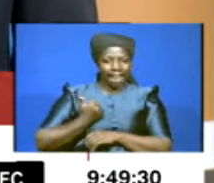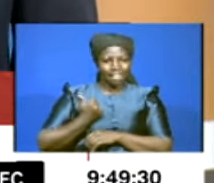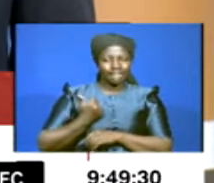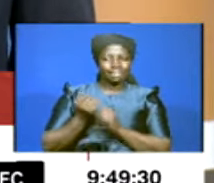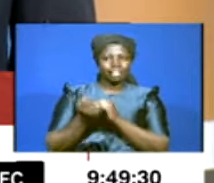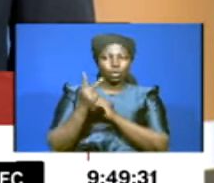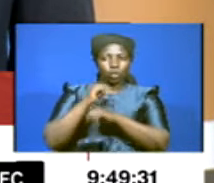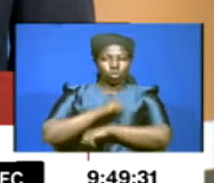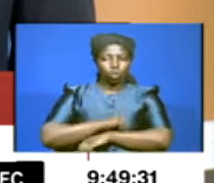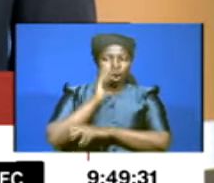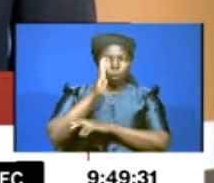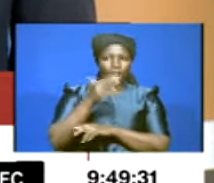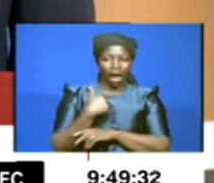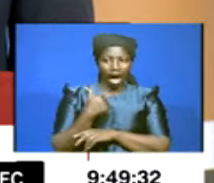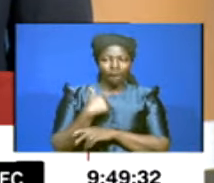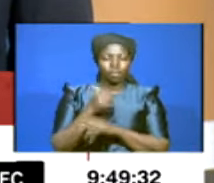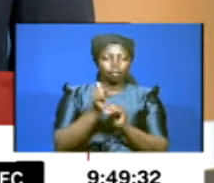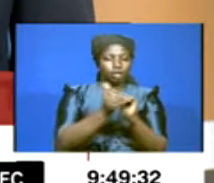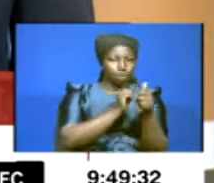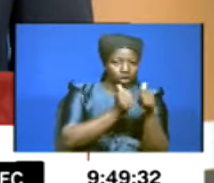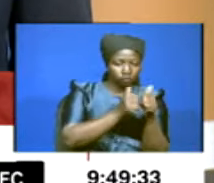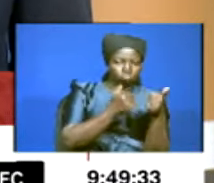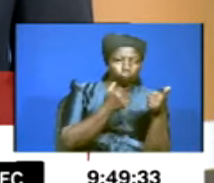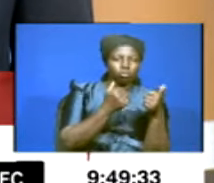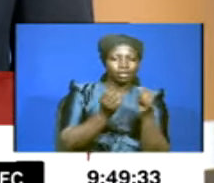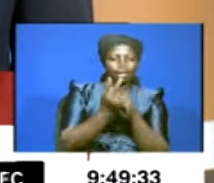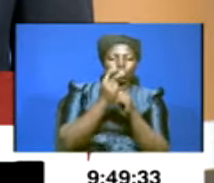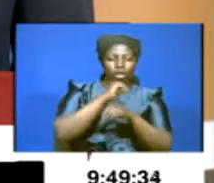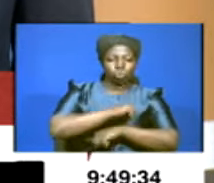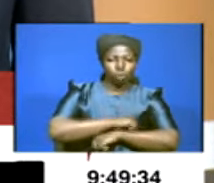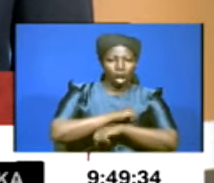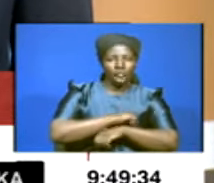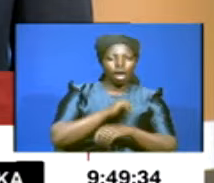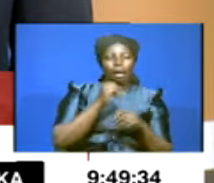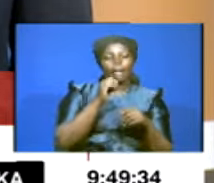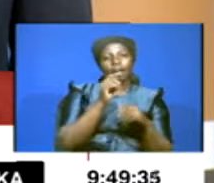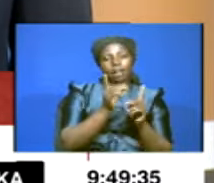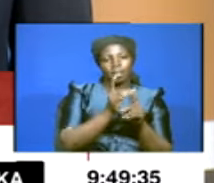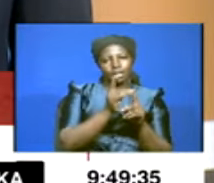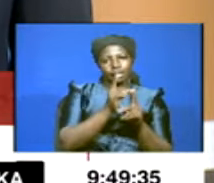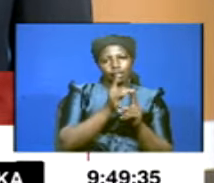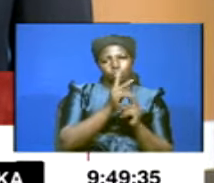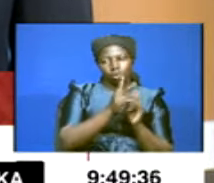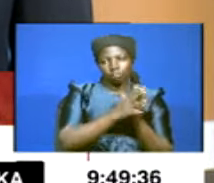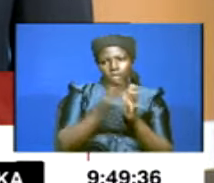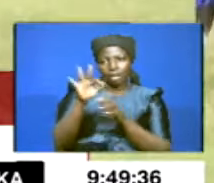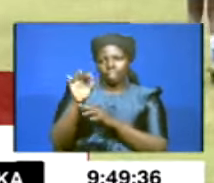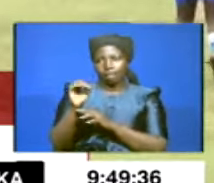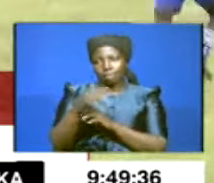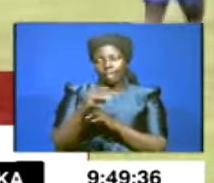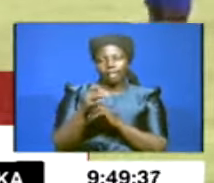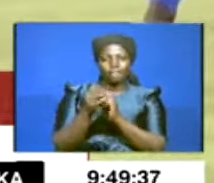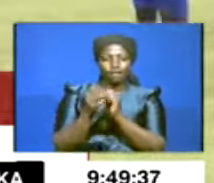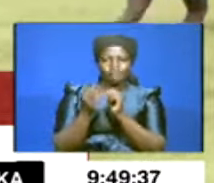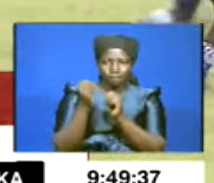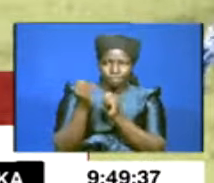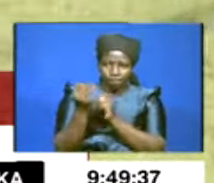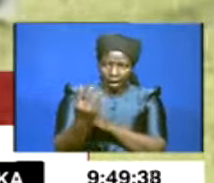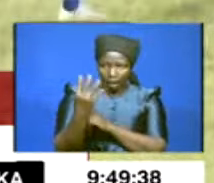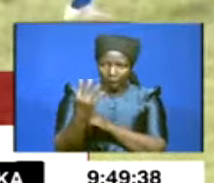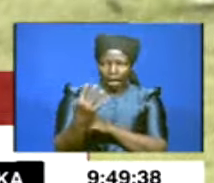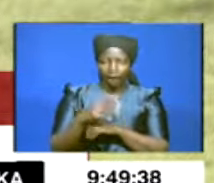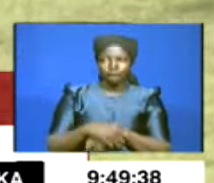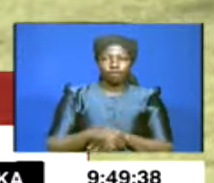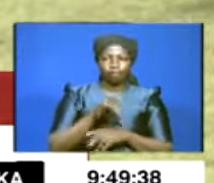Association Games between the 22nd and the 30th of April. Disciplines to compete in the Term 1 include